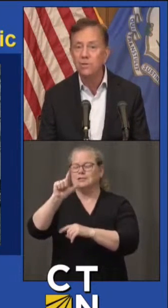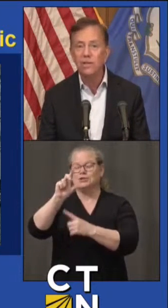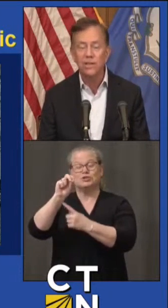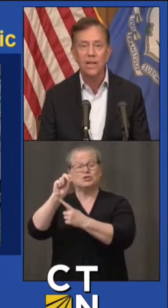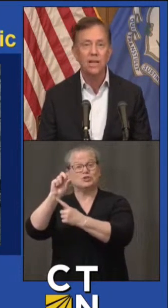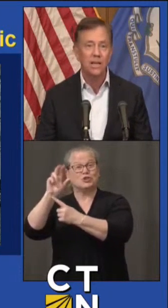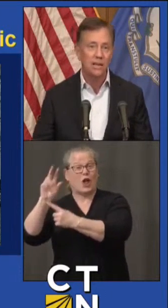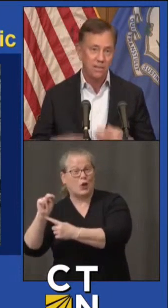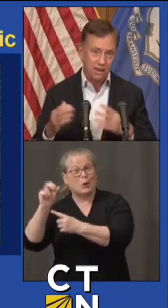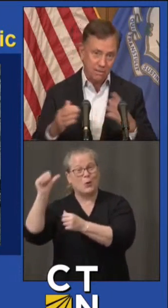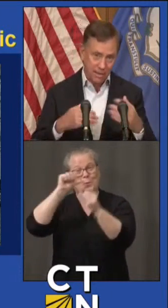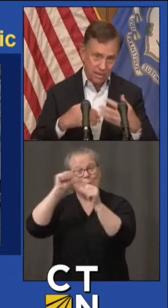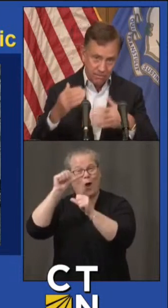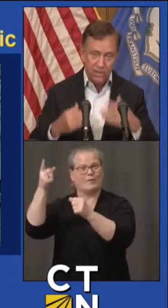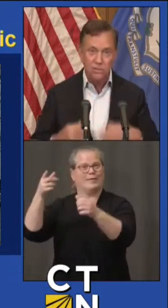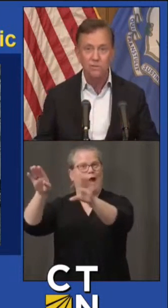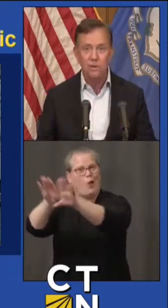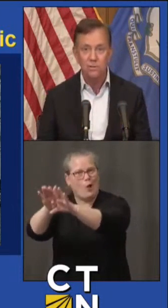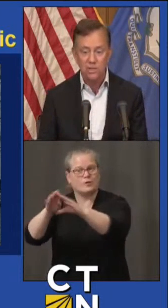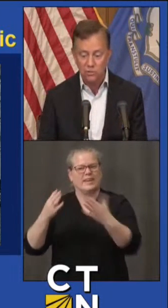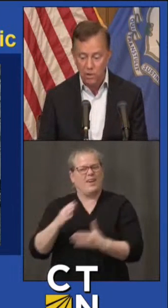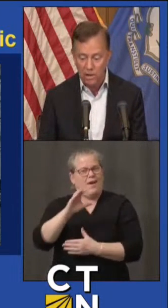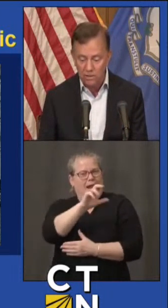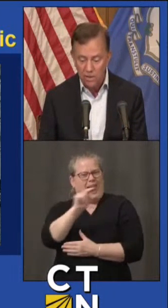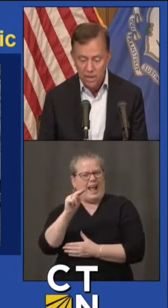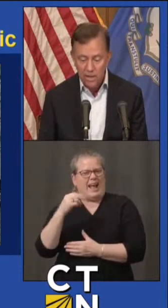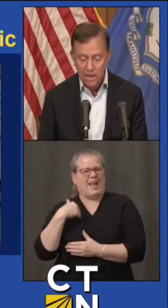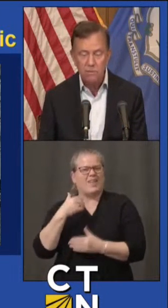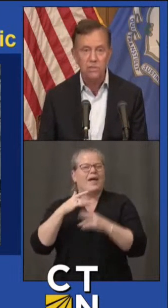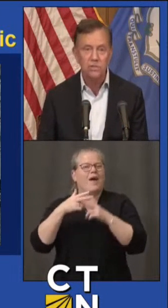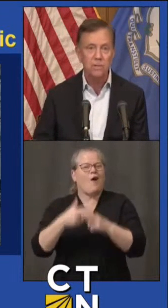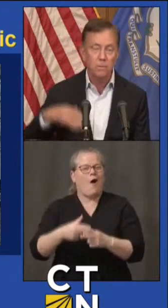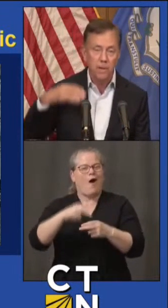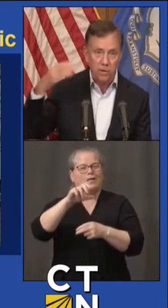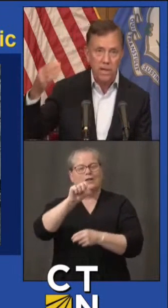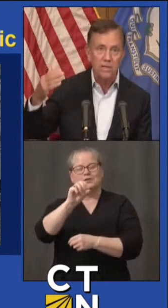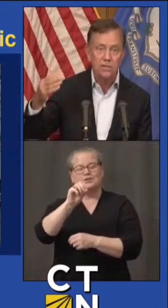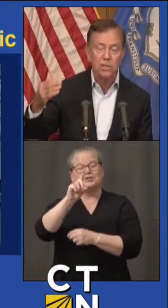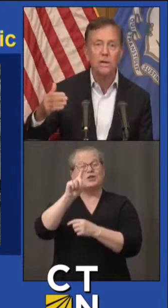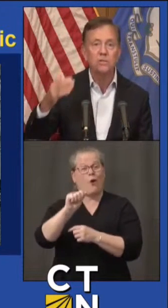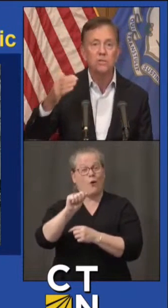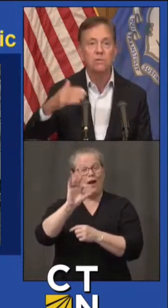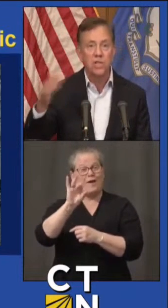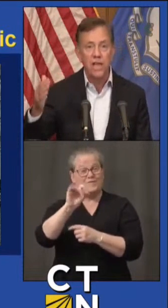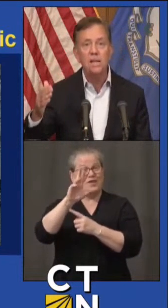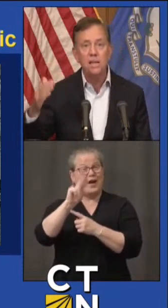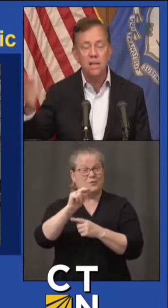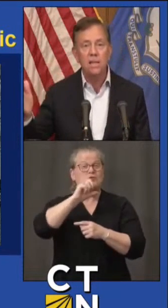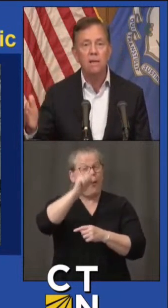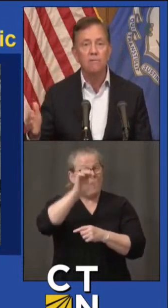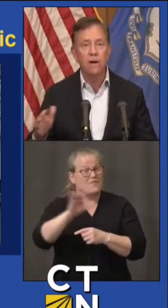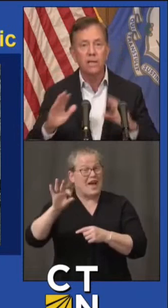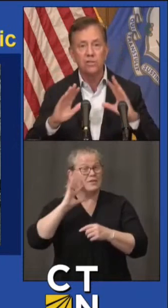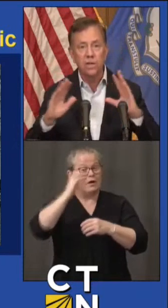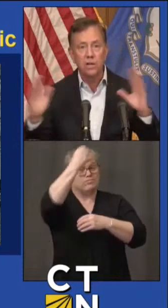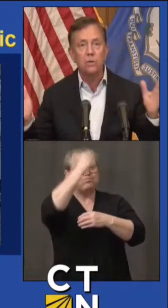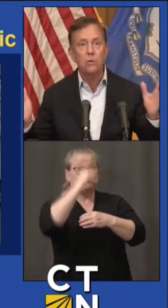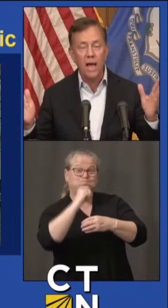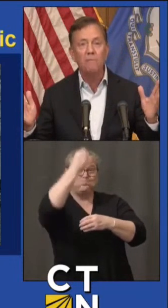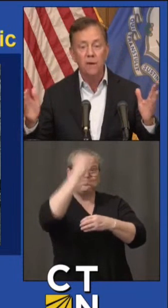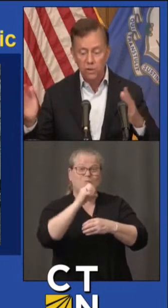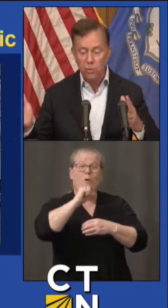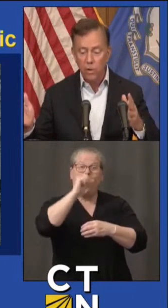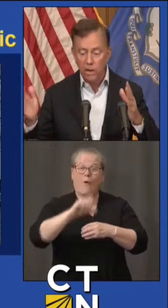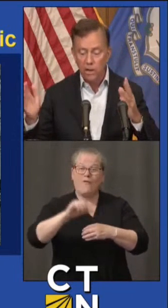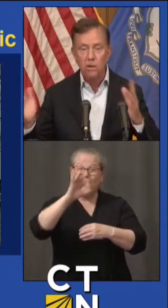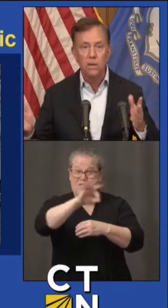in Connecticut. I think they did vice versa as well. That was a symptom. They were getting serious. It was then that they finally said, you have